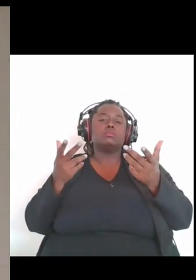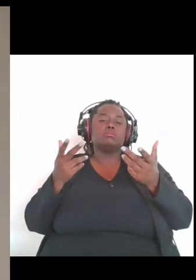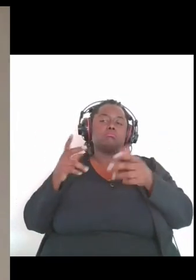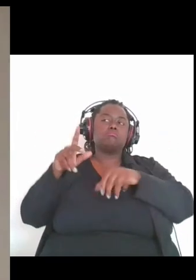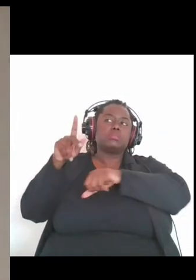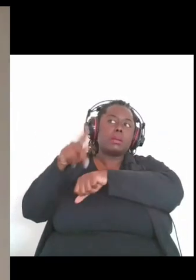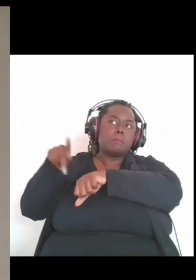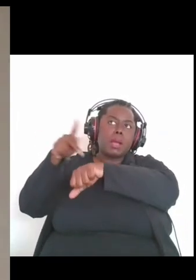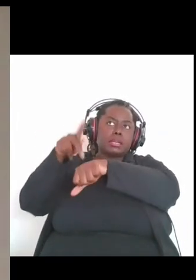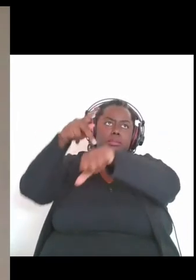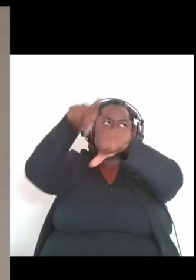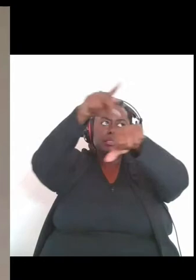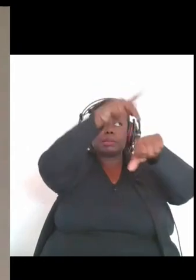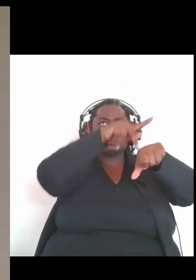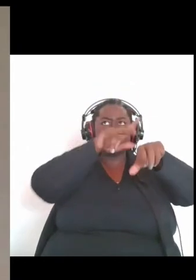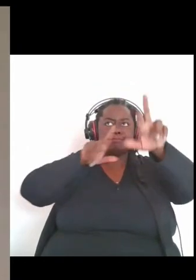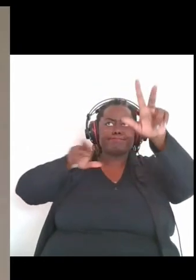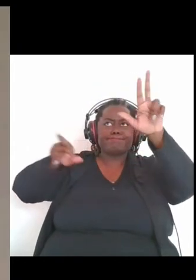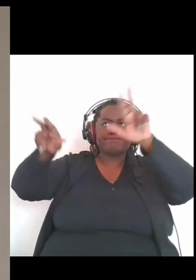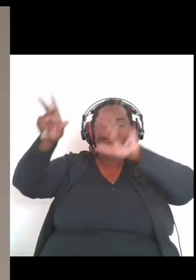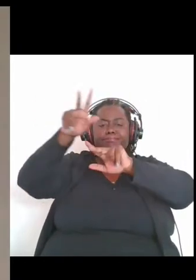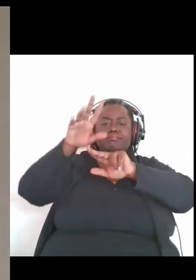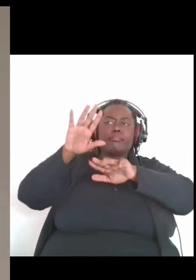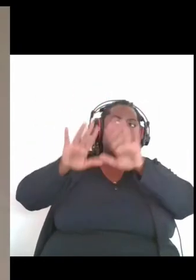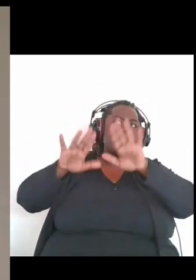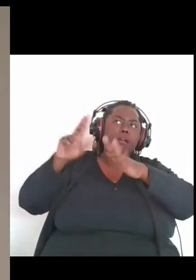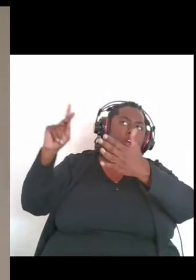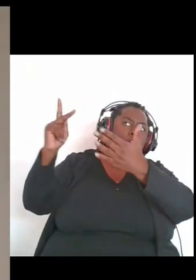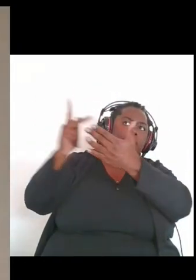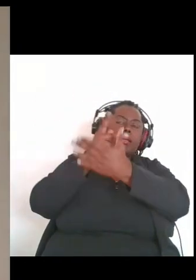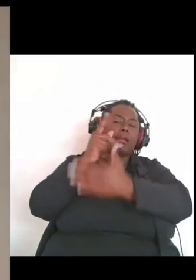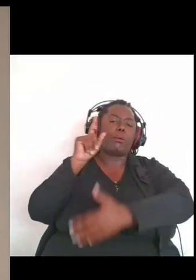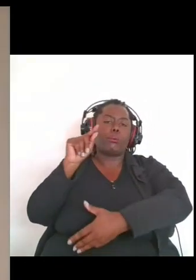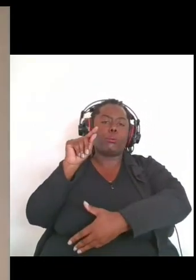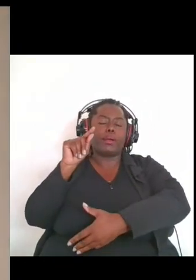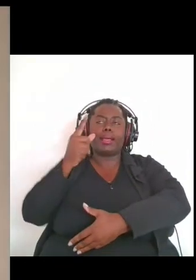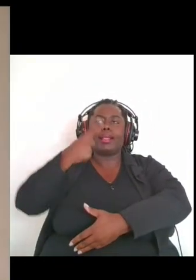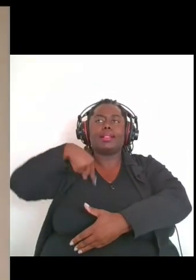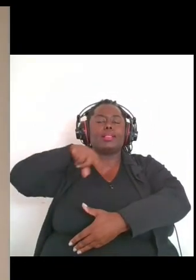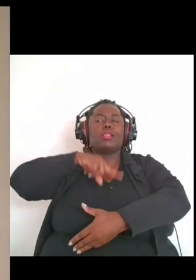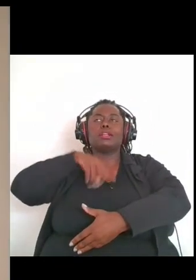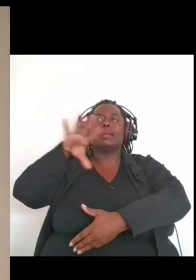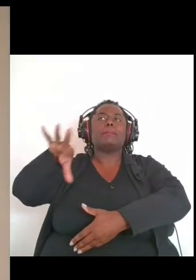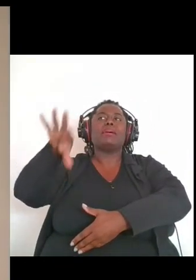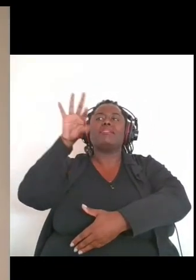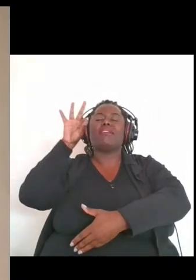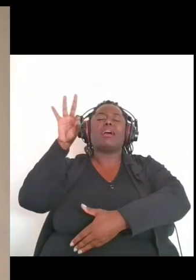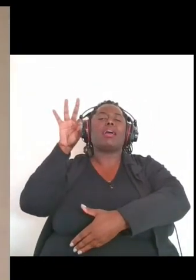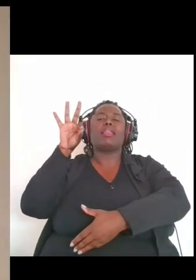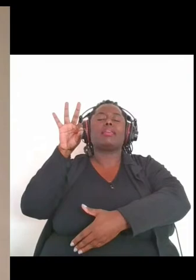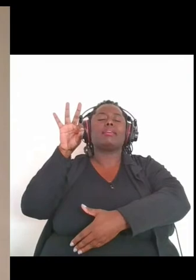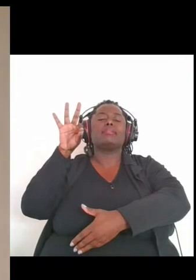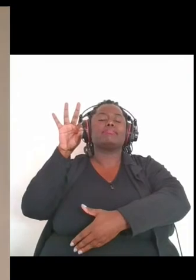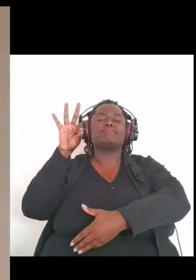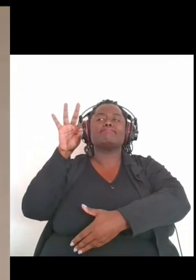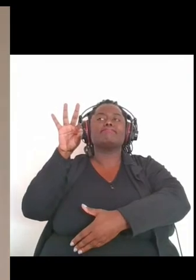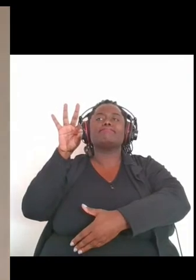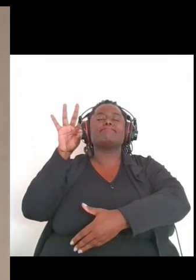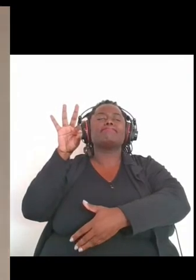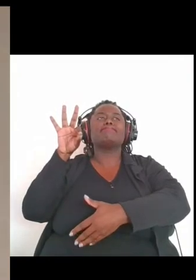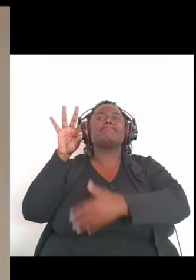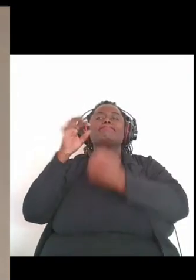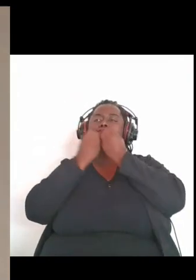but in some countries what happens is that sometimes we choose not to be silent